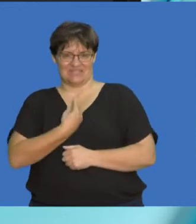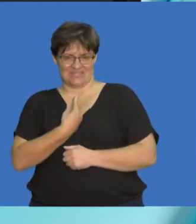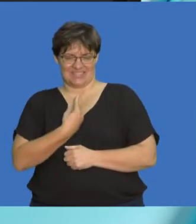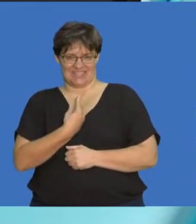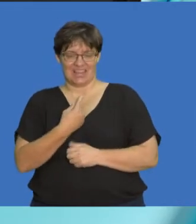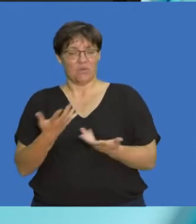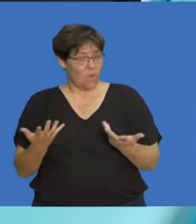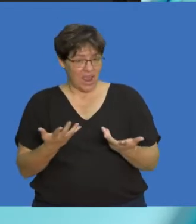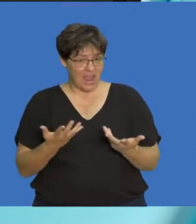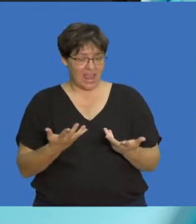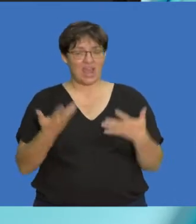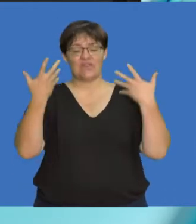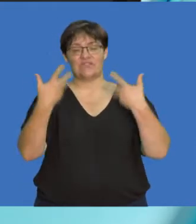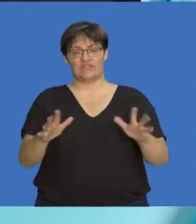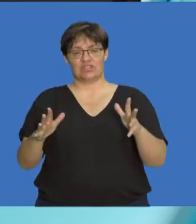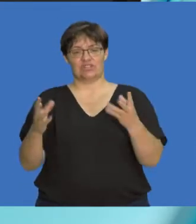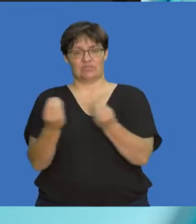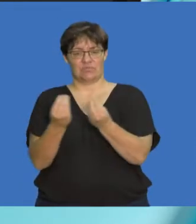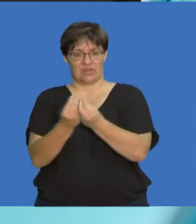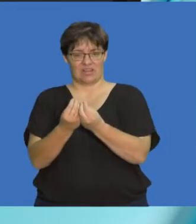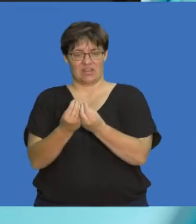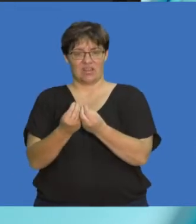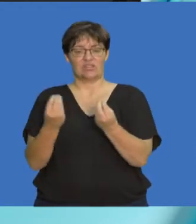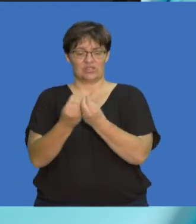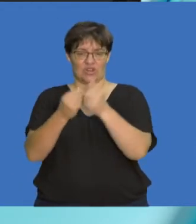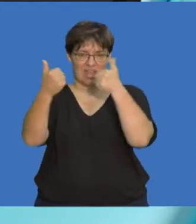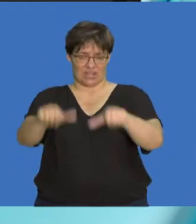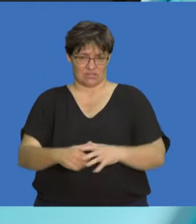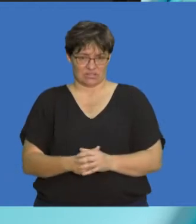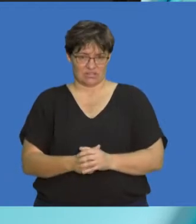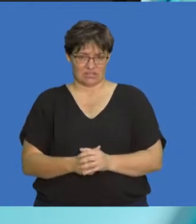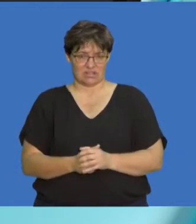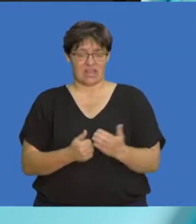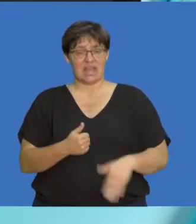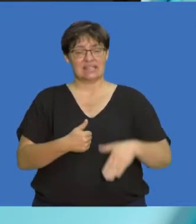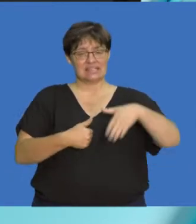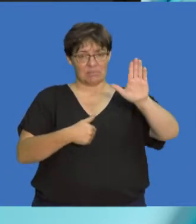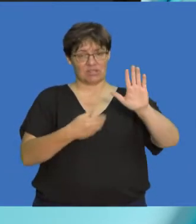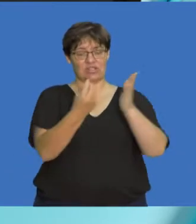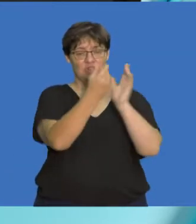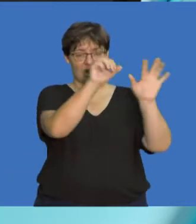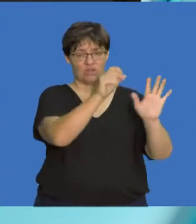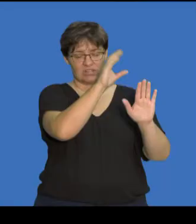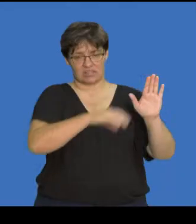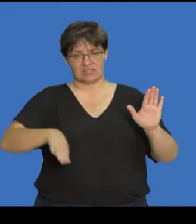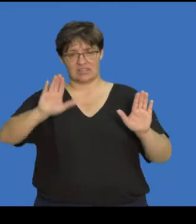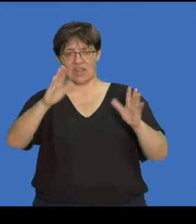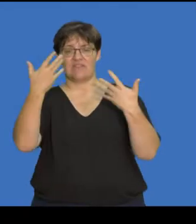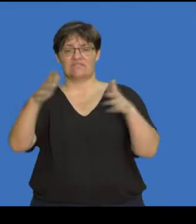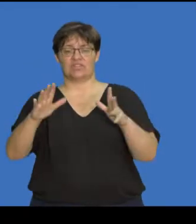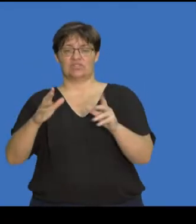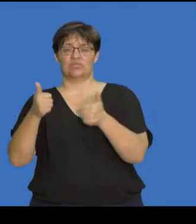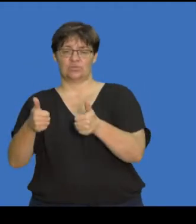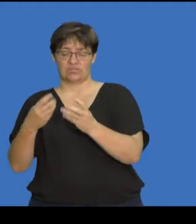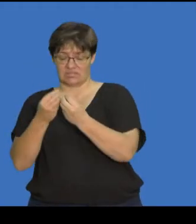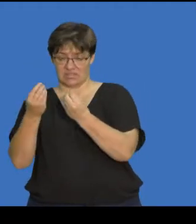finished goods stock account. So you're going to debit your cost of sales account and credit your finished goods. There you can see